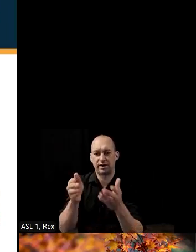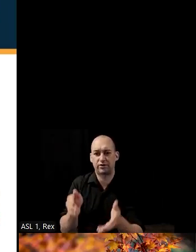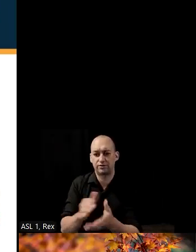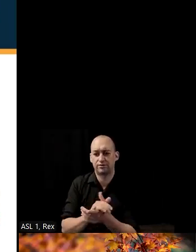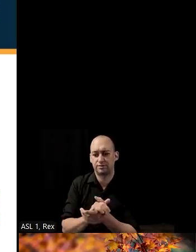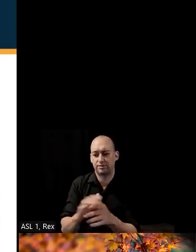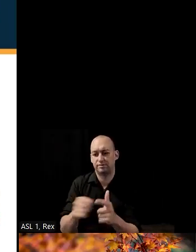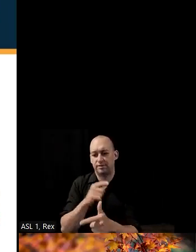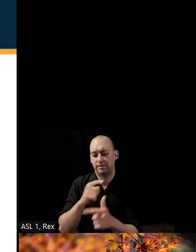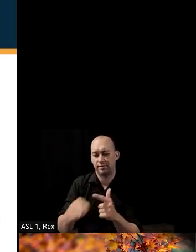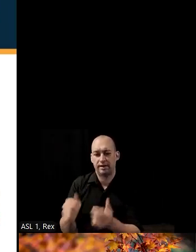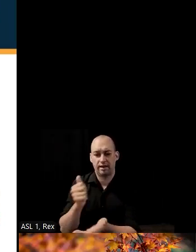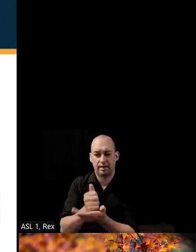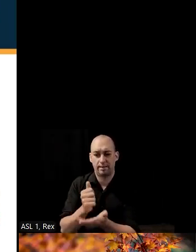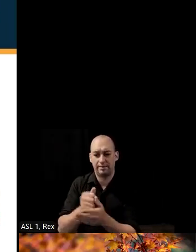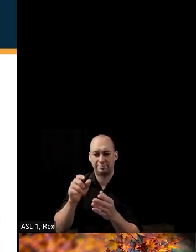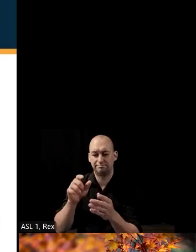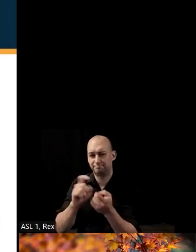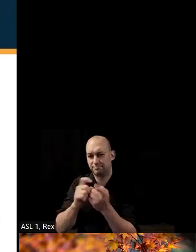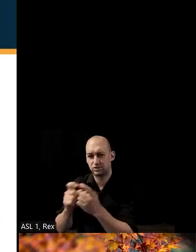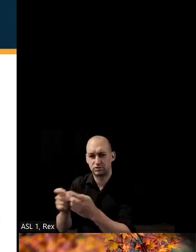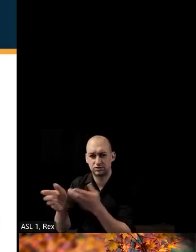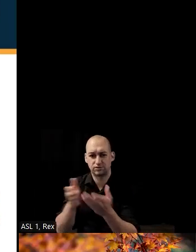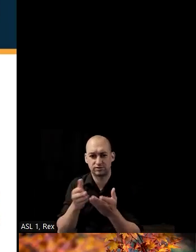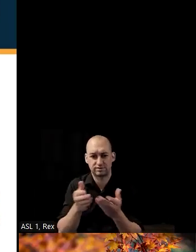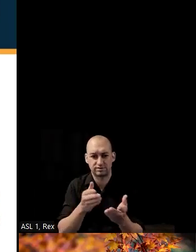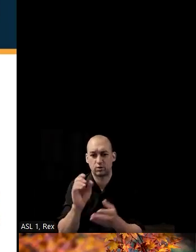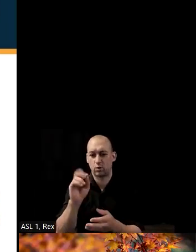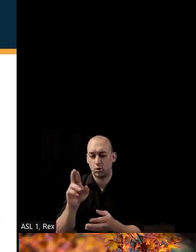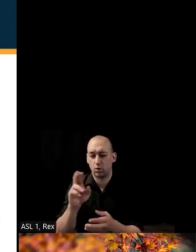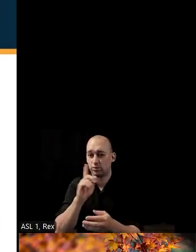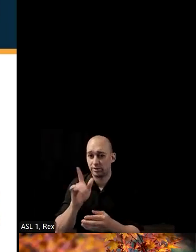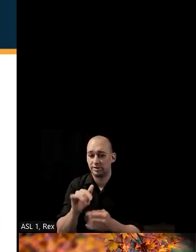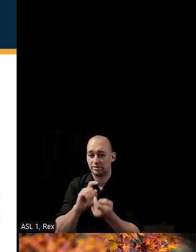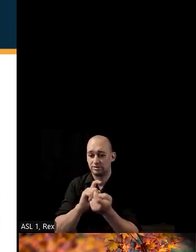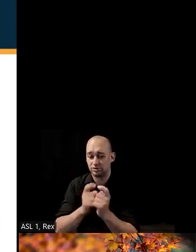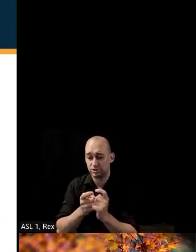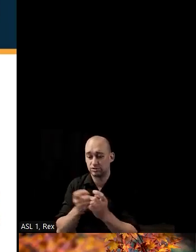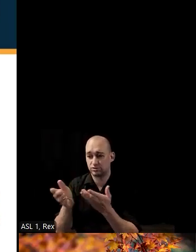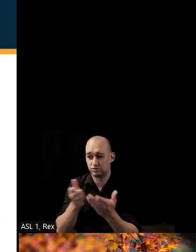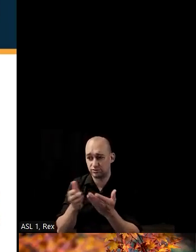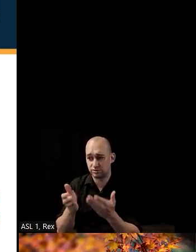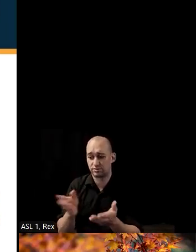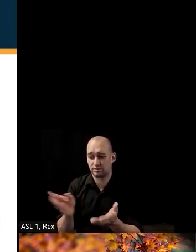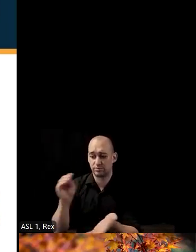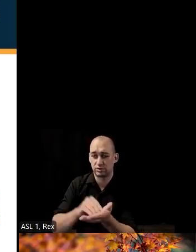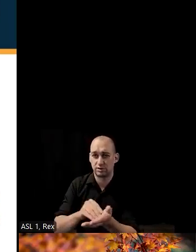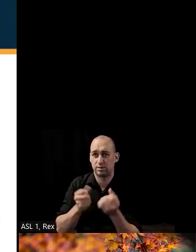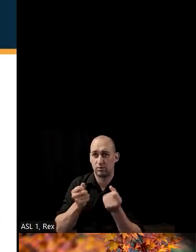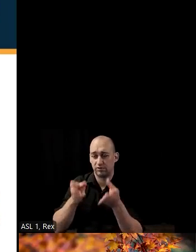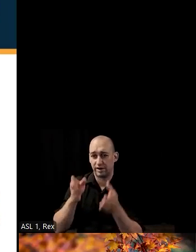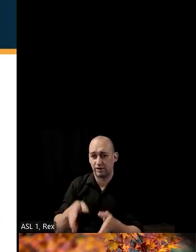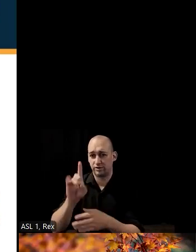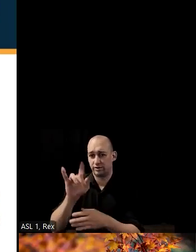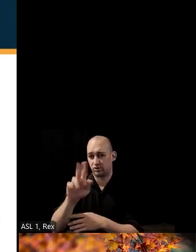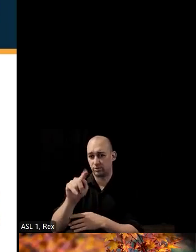then help customize those services, or it could really tailor the searches that they put into the provider directory.